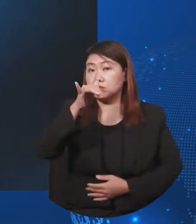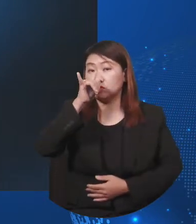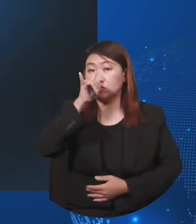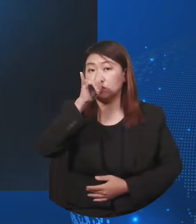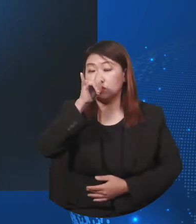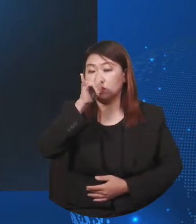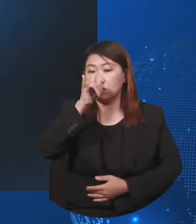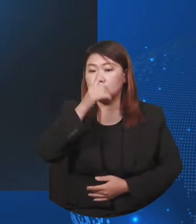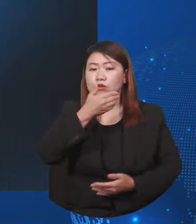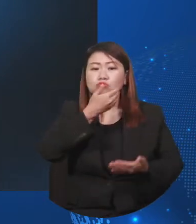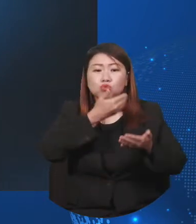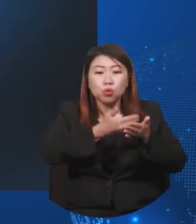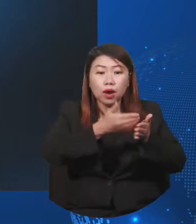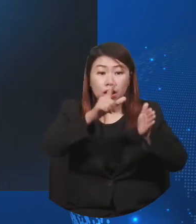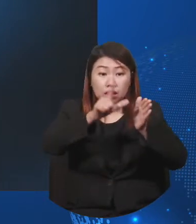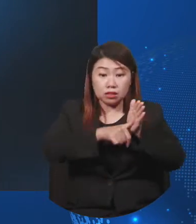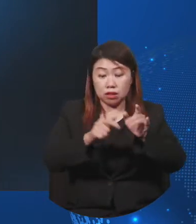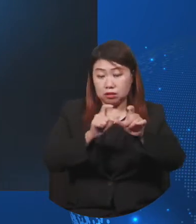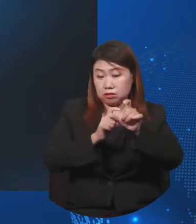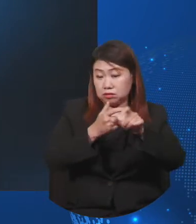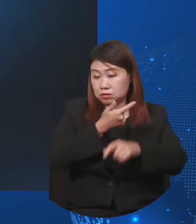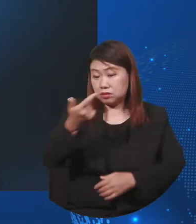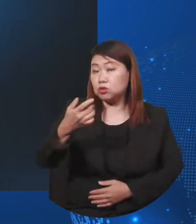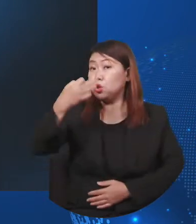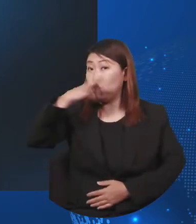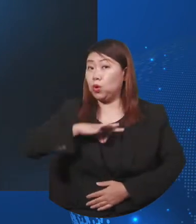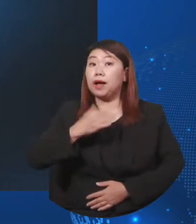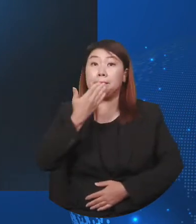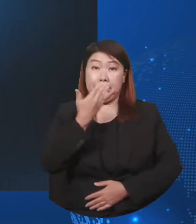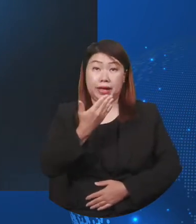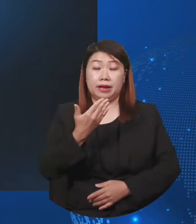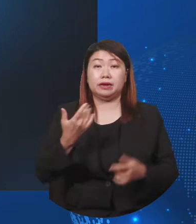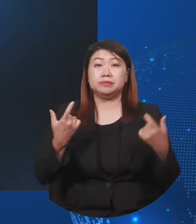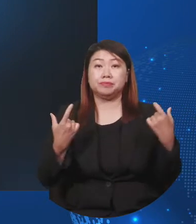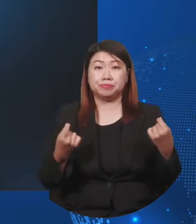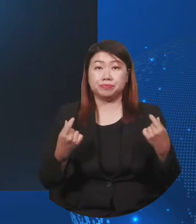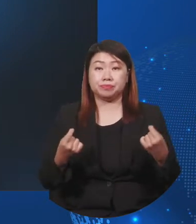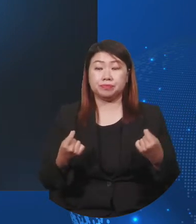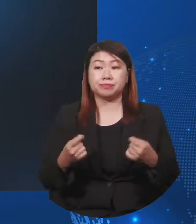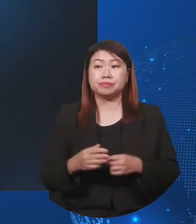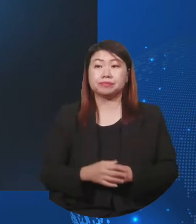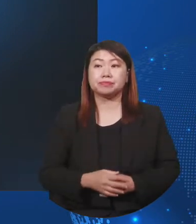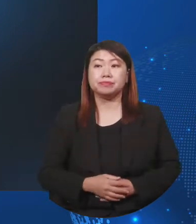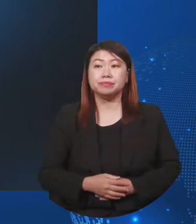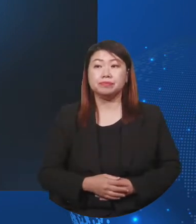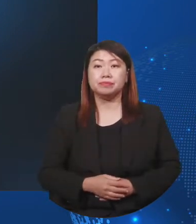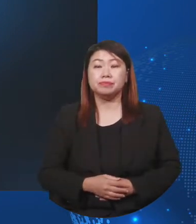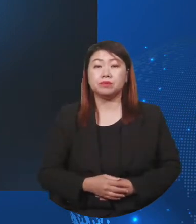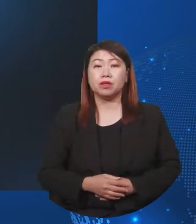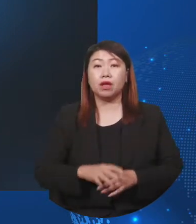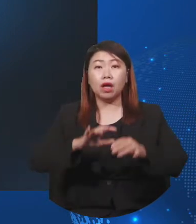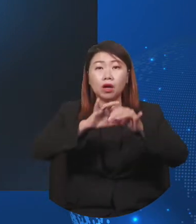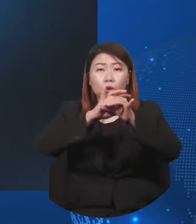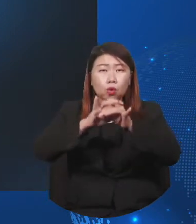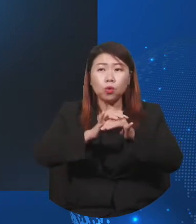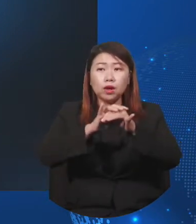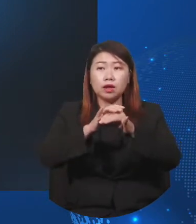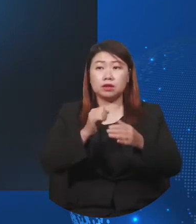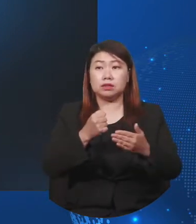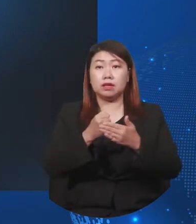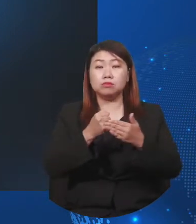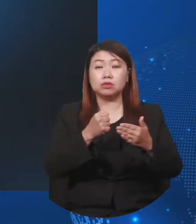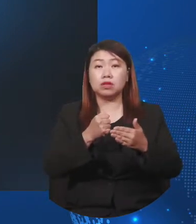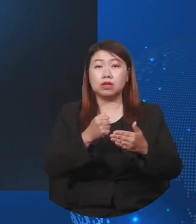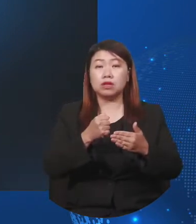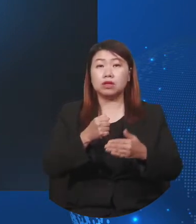especially during the response to the pandemic. We know that at the early times of the pandemic, when all hands were